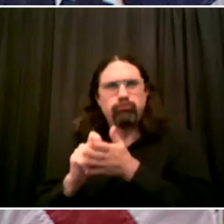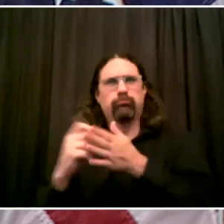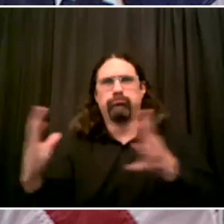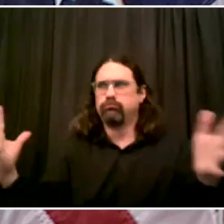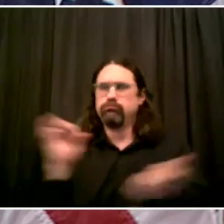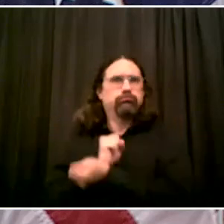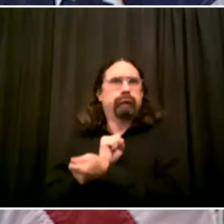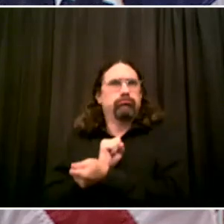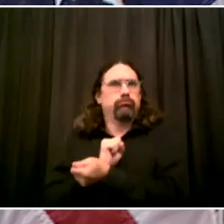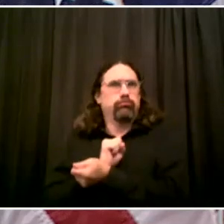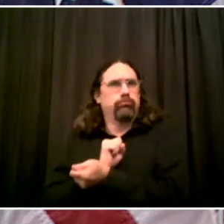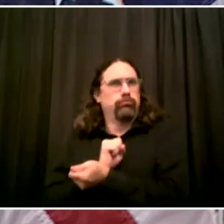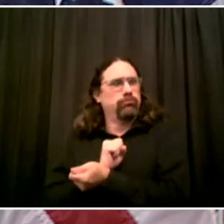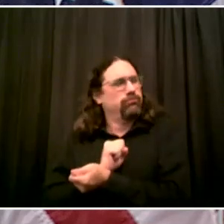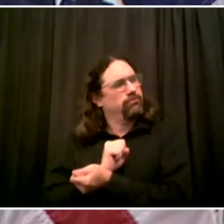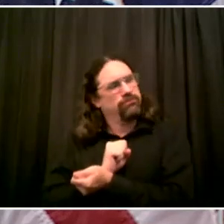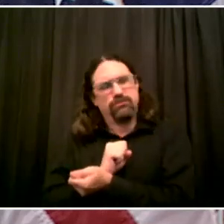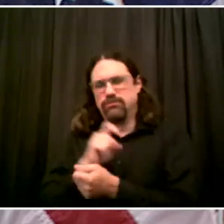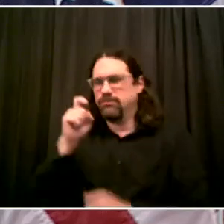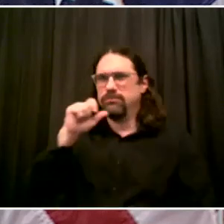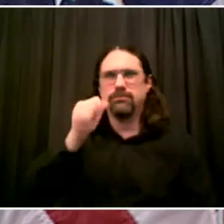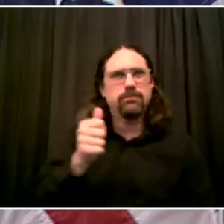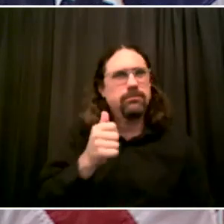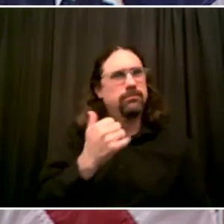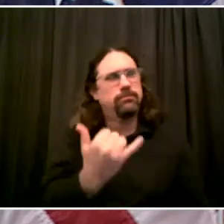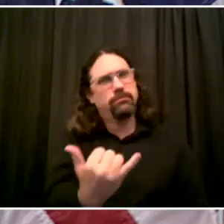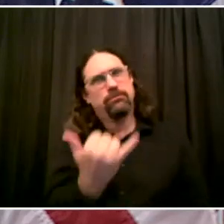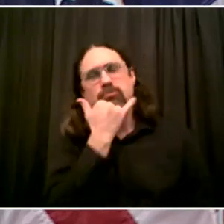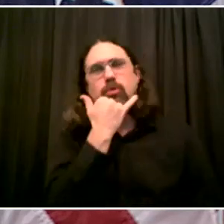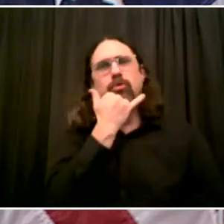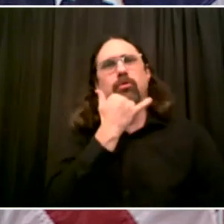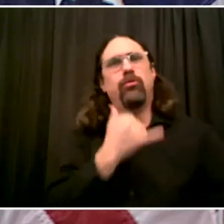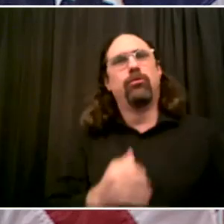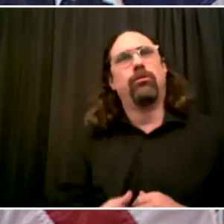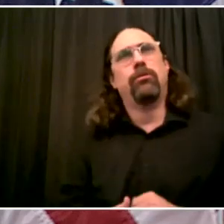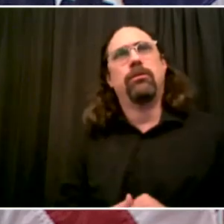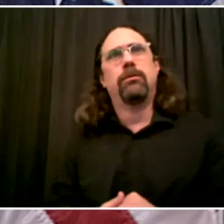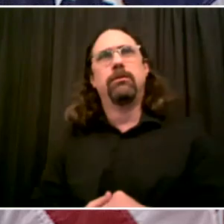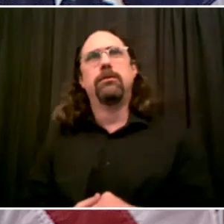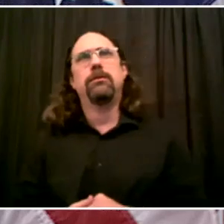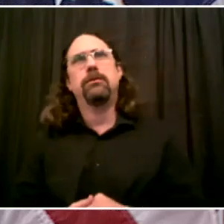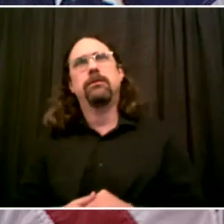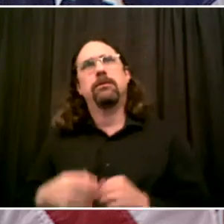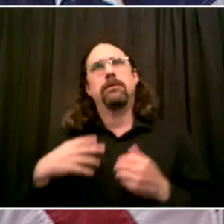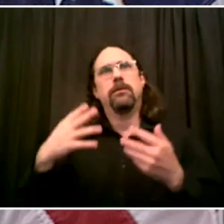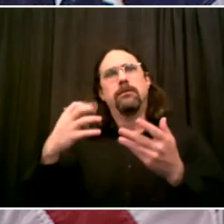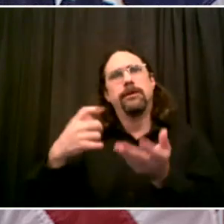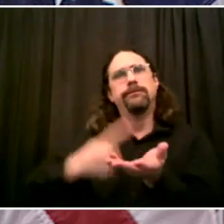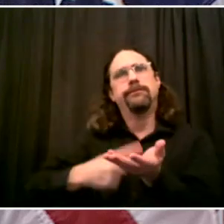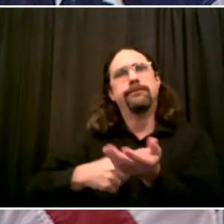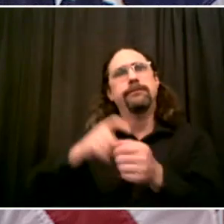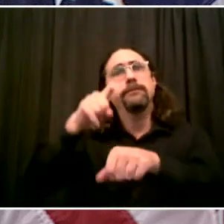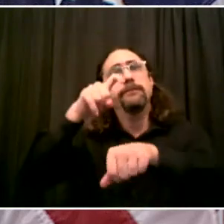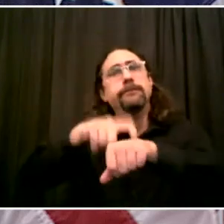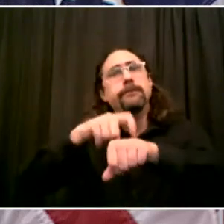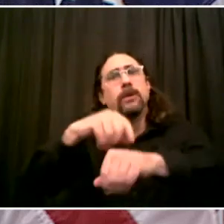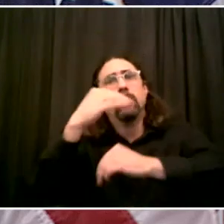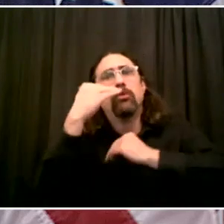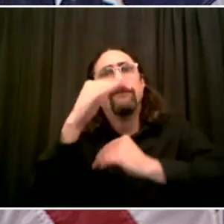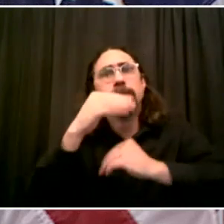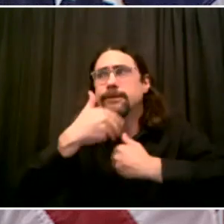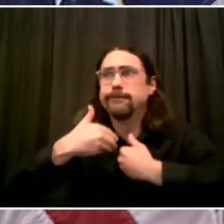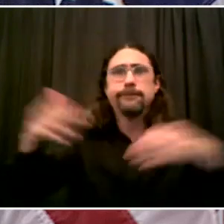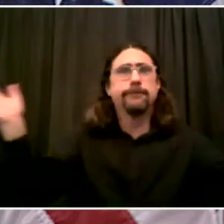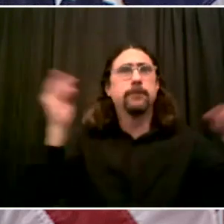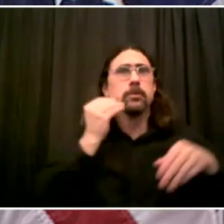very quickly in an emergency situation. The message from the beginning was essential workers doing their job in the middle of